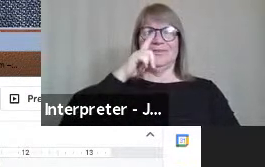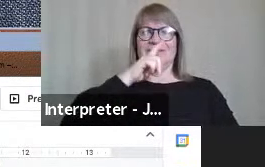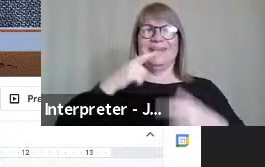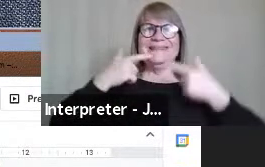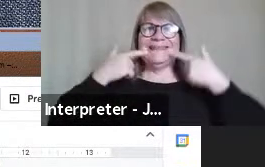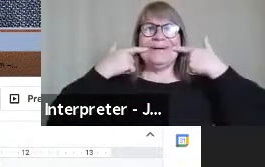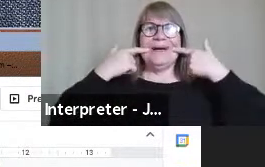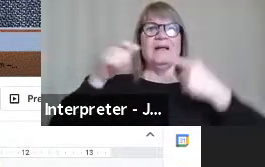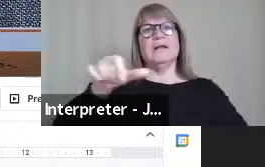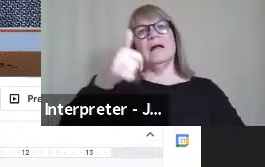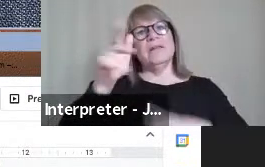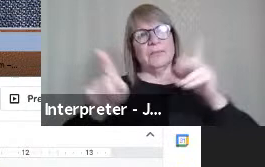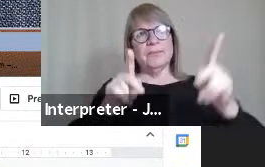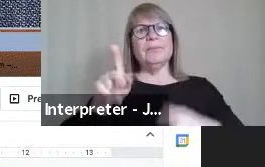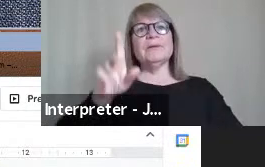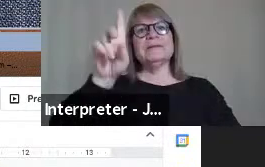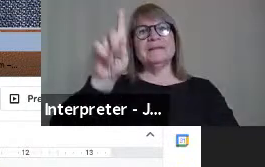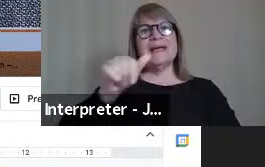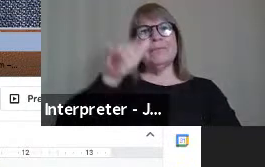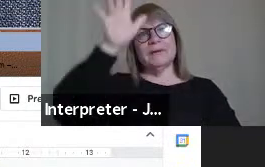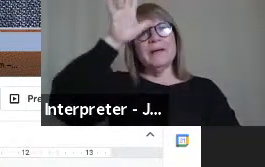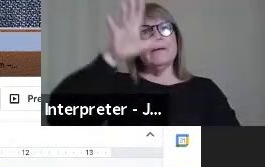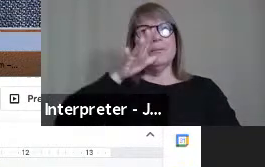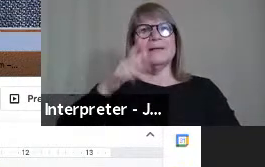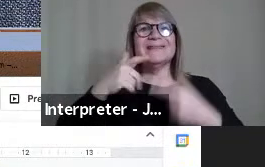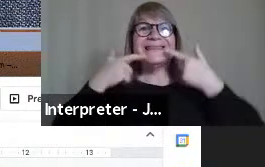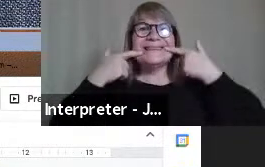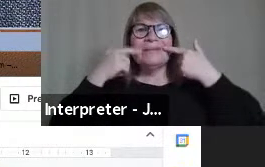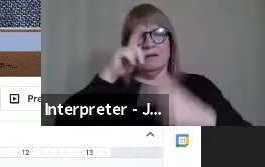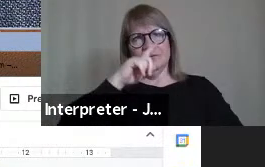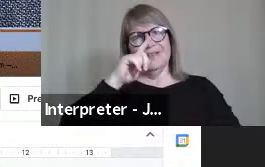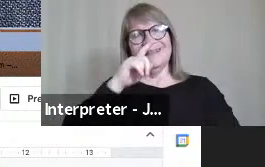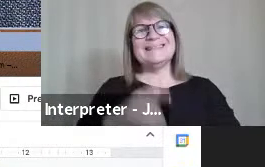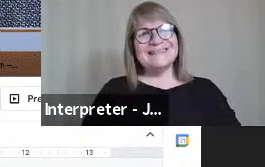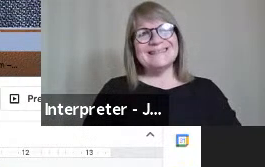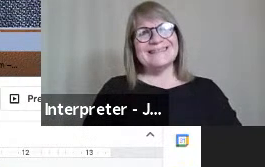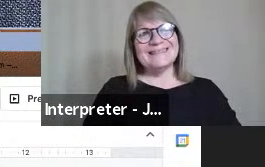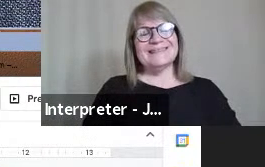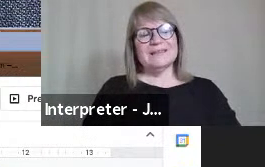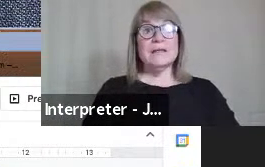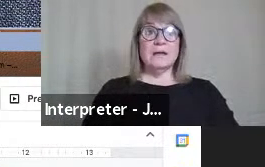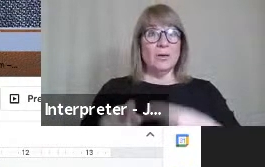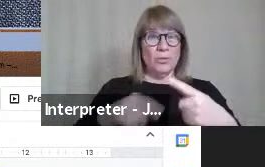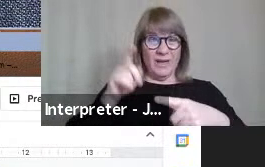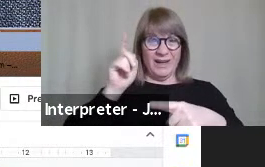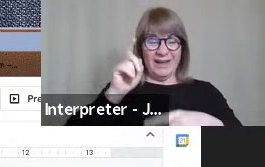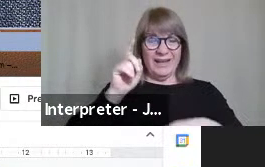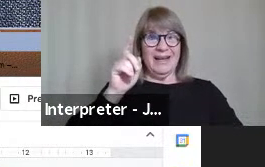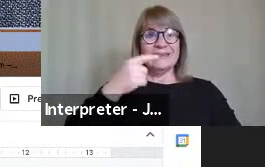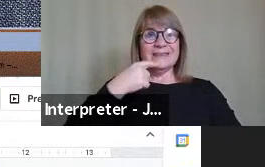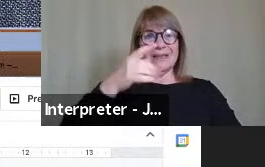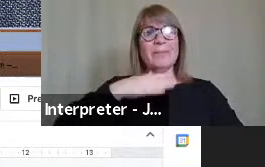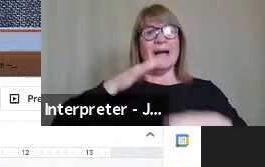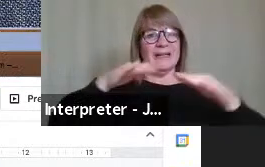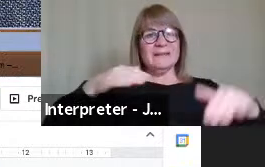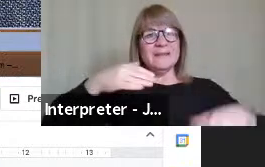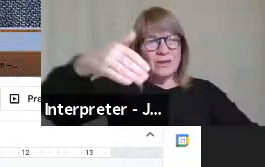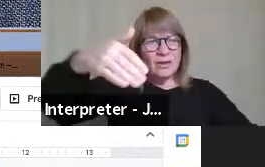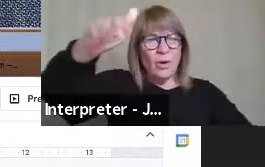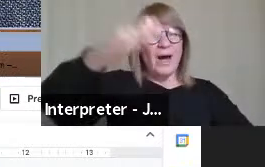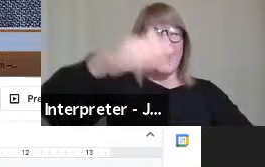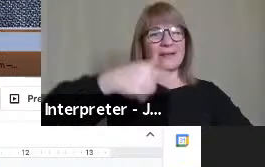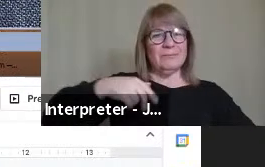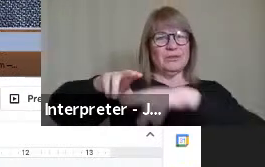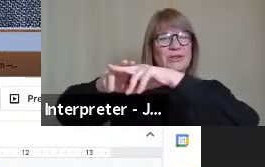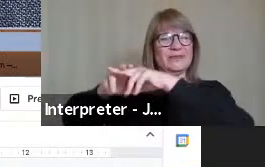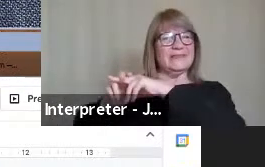puts a disabled parent puts on you know when i have to find a quiet place to tell my kids uh you know